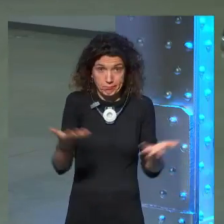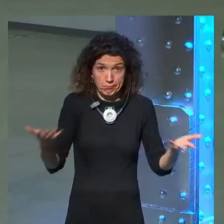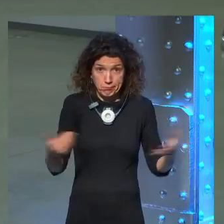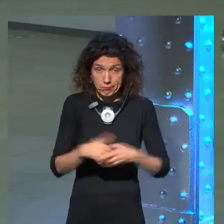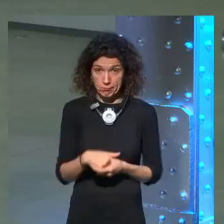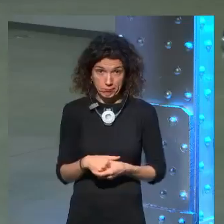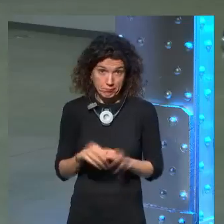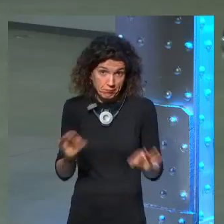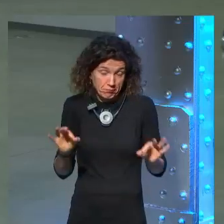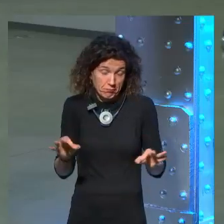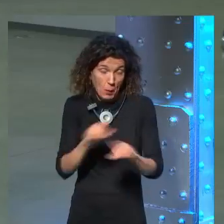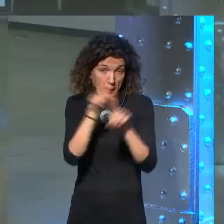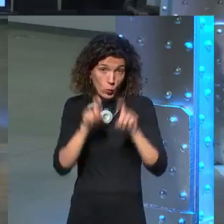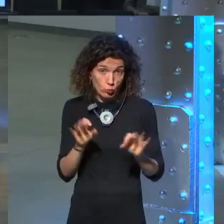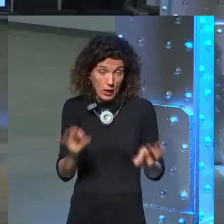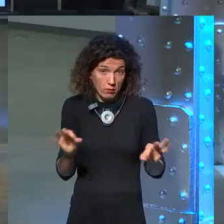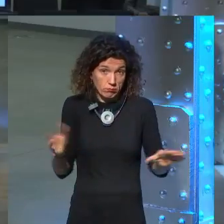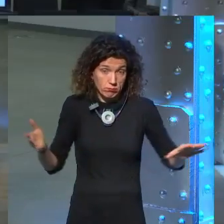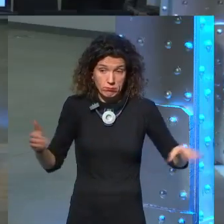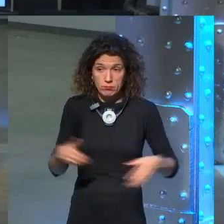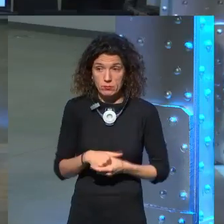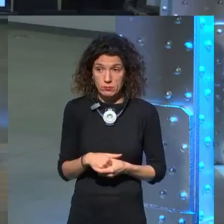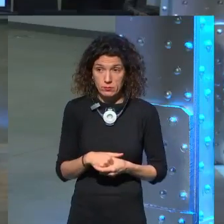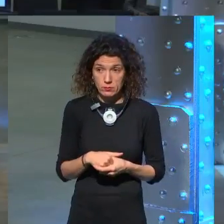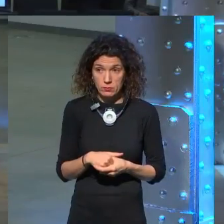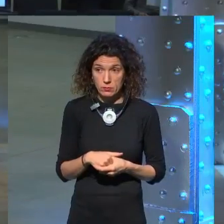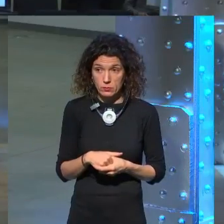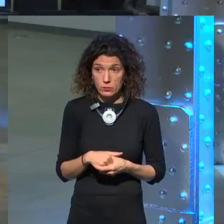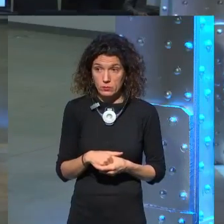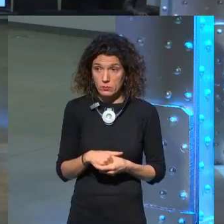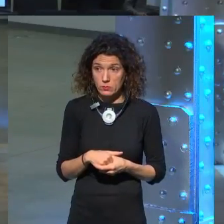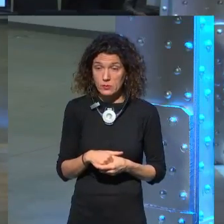that microorganisms use, of course. But well, another question there.